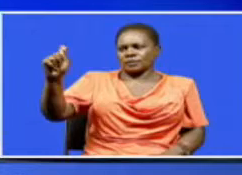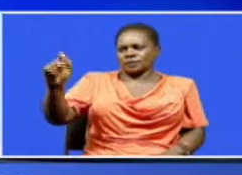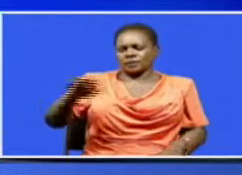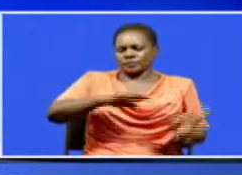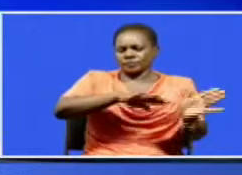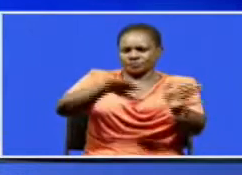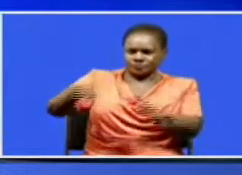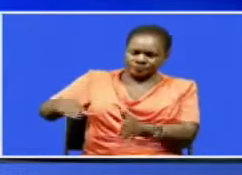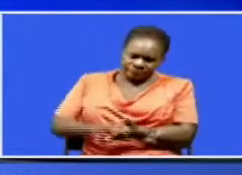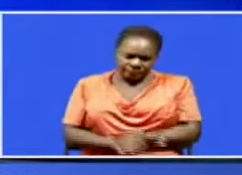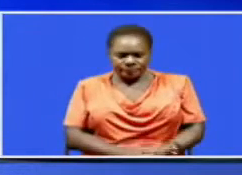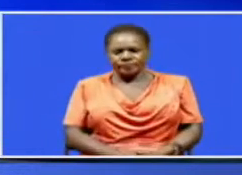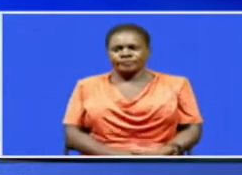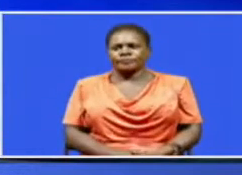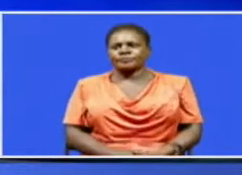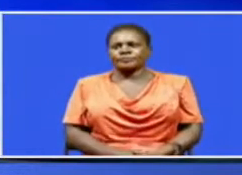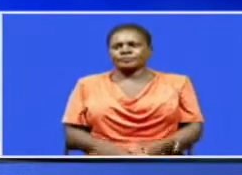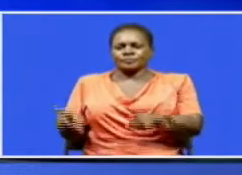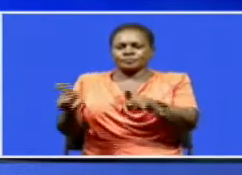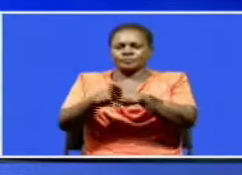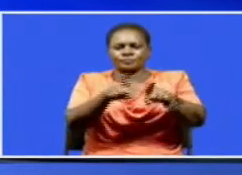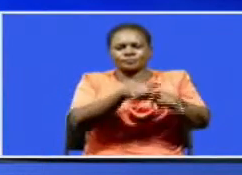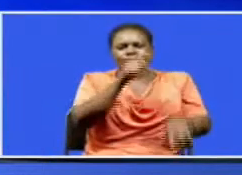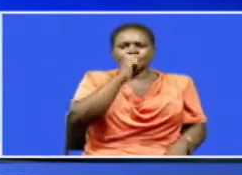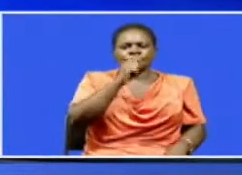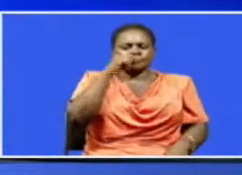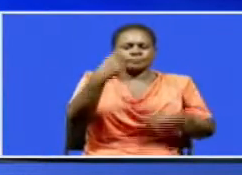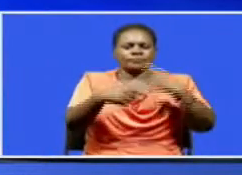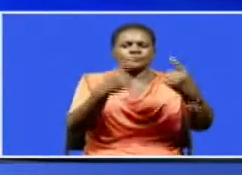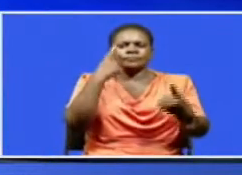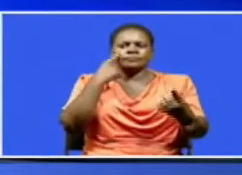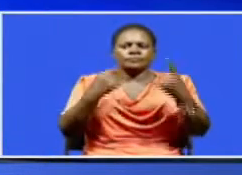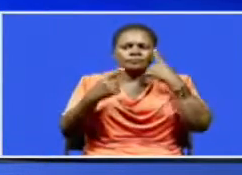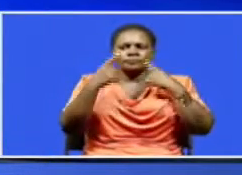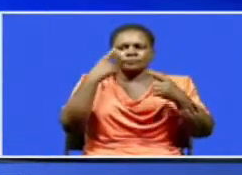moving on, even as Tanzanians continue to mourn their departed leader,